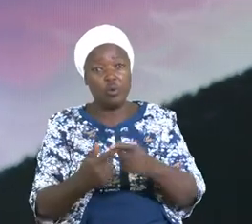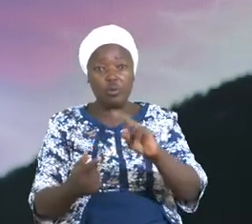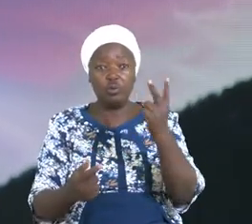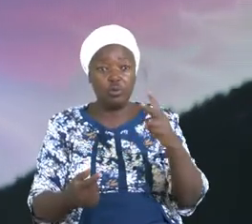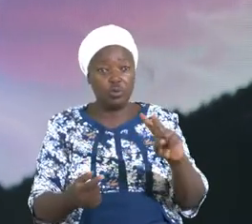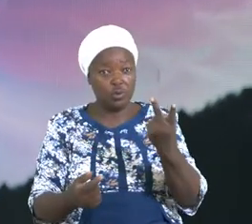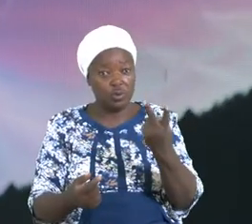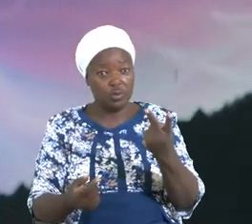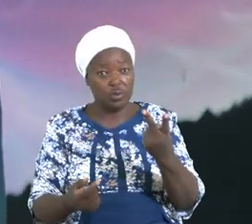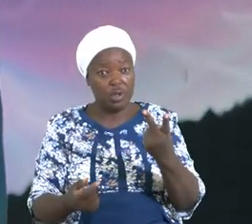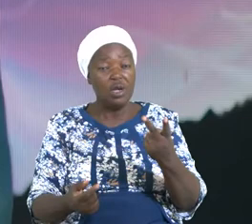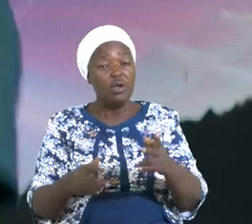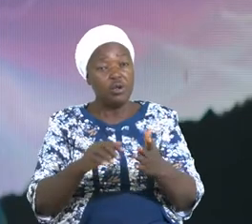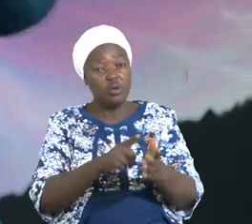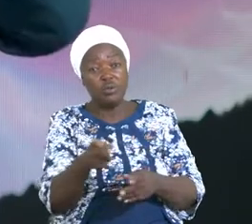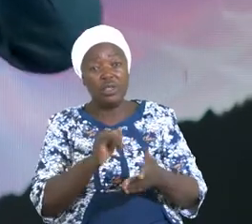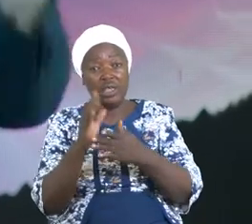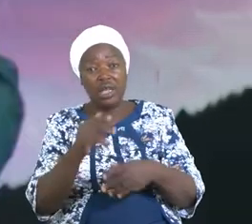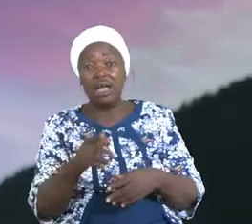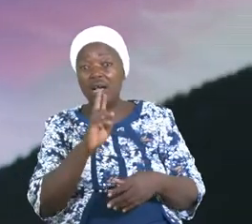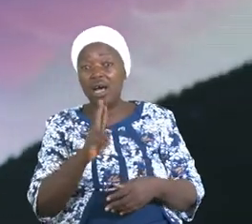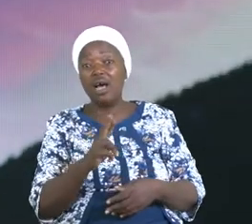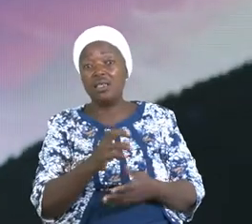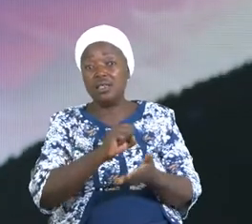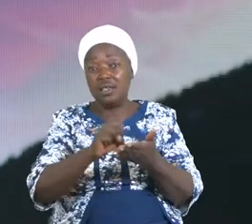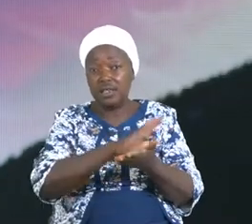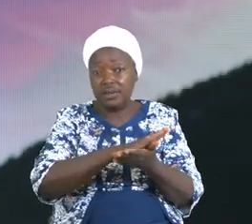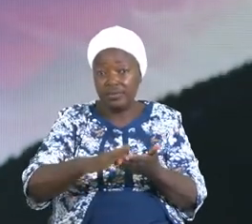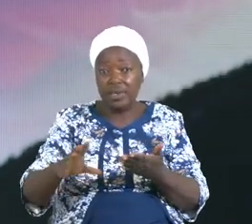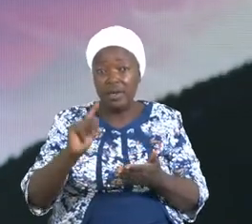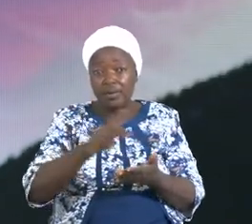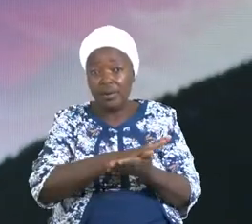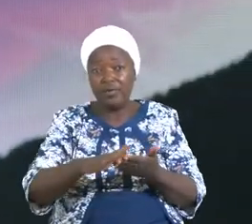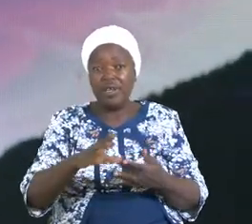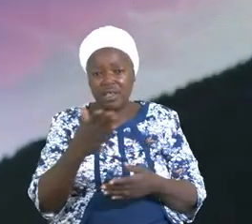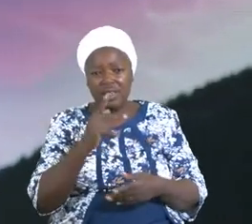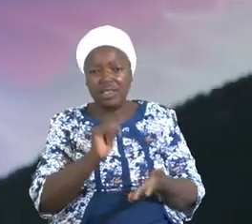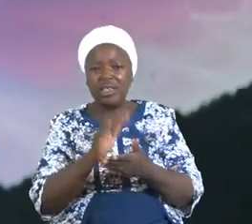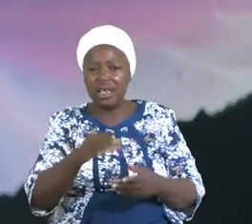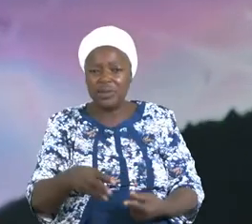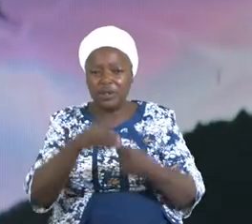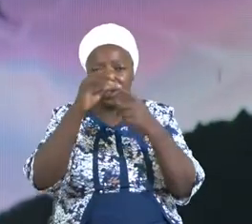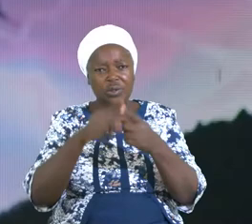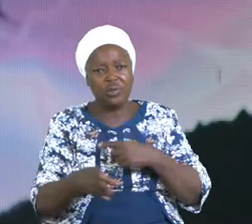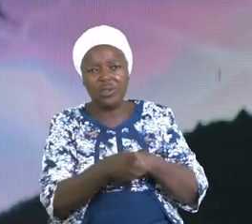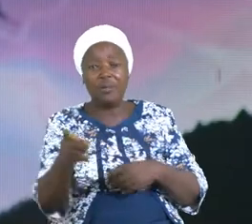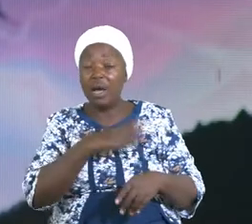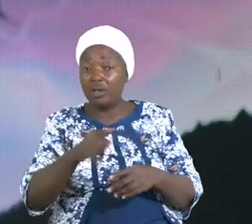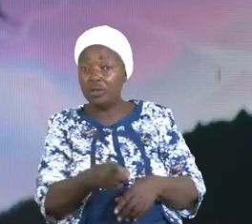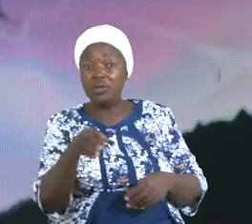sanctified, purified, there are things that are peculiar to them. And those in class